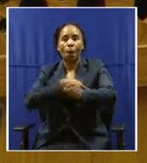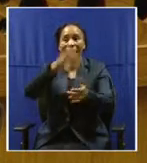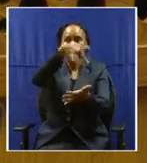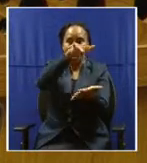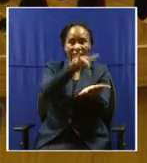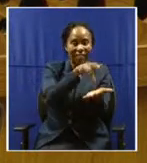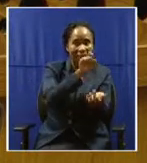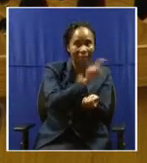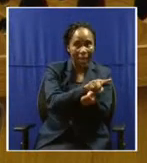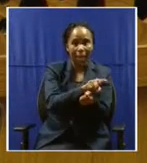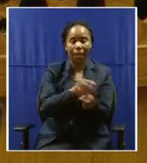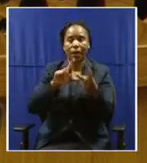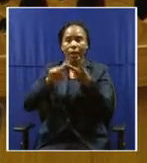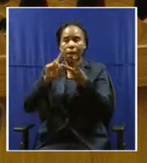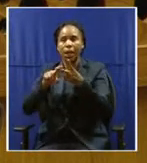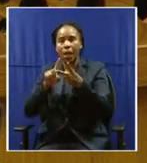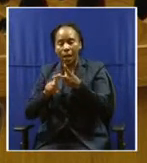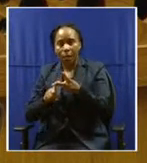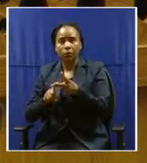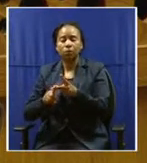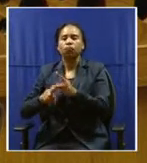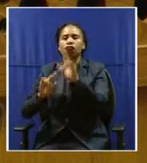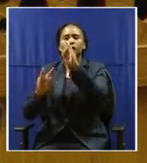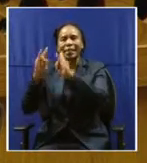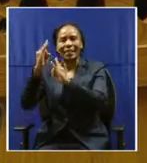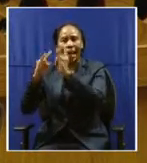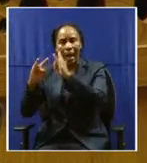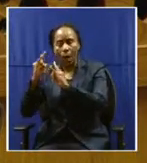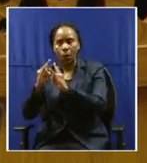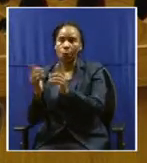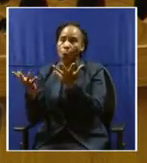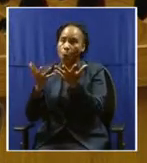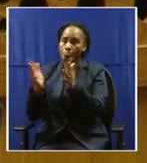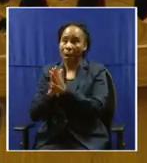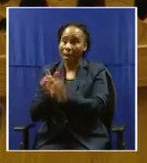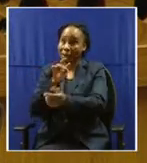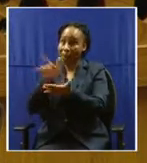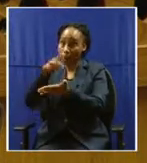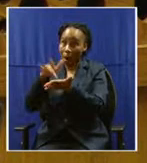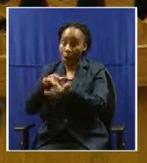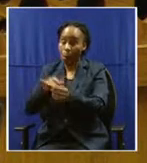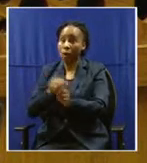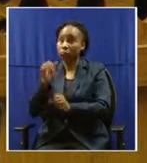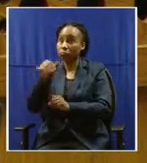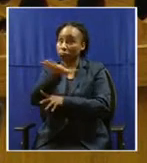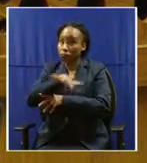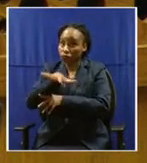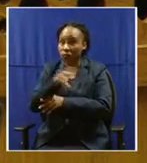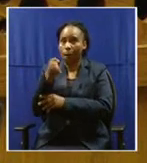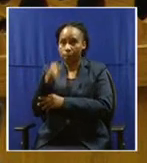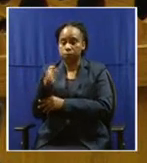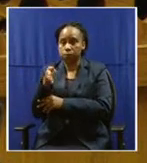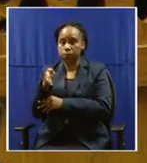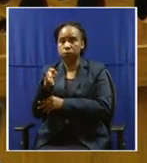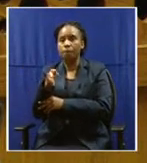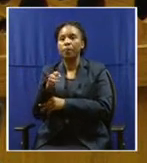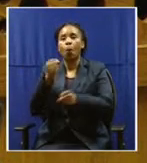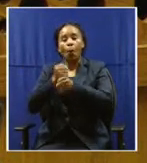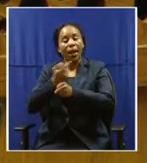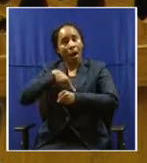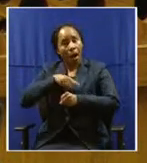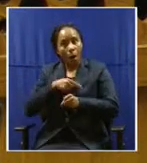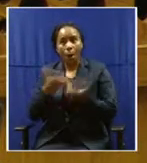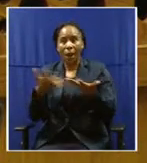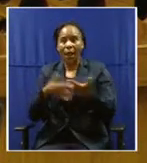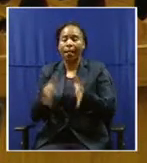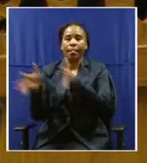towns where power stations reside. Our work on climate change will be guided